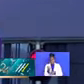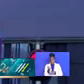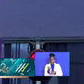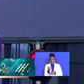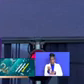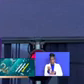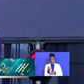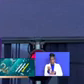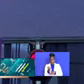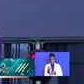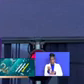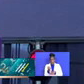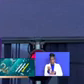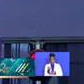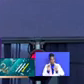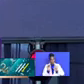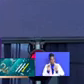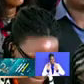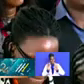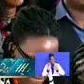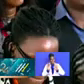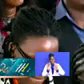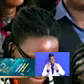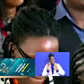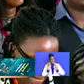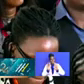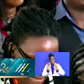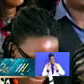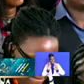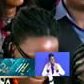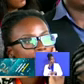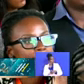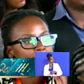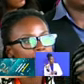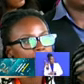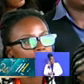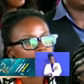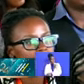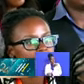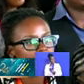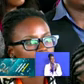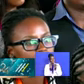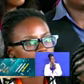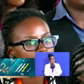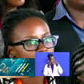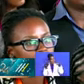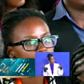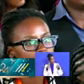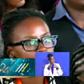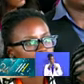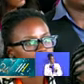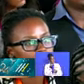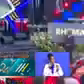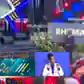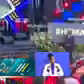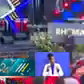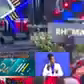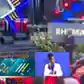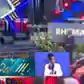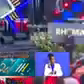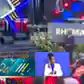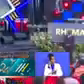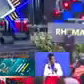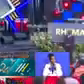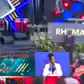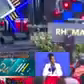is important if you look at the days of the Bible you will understand